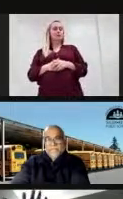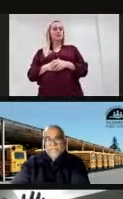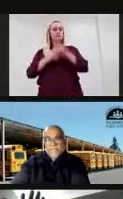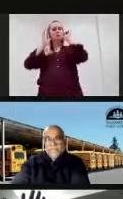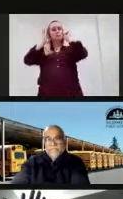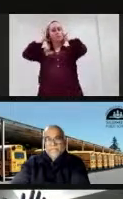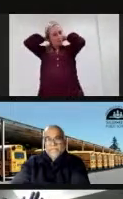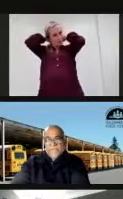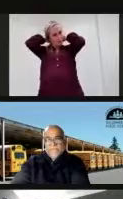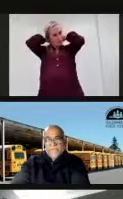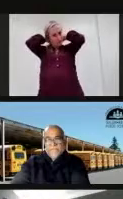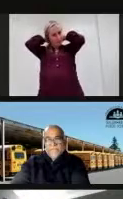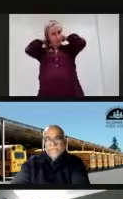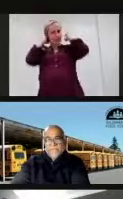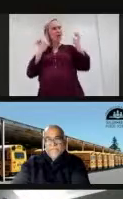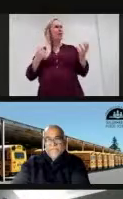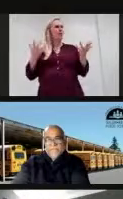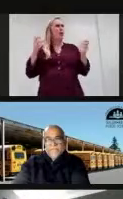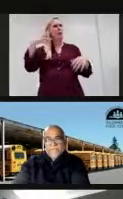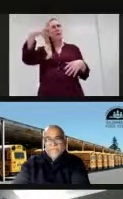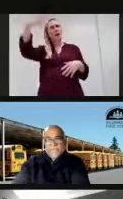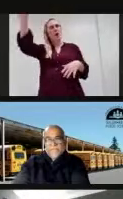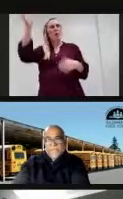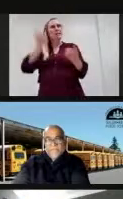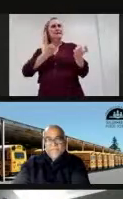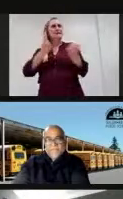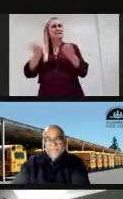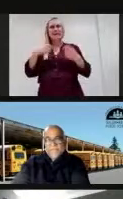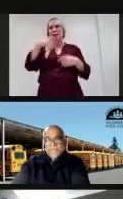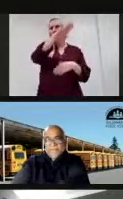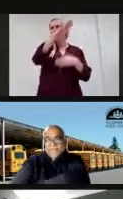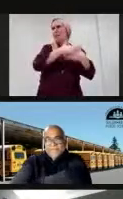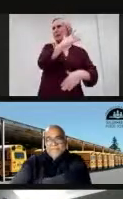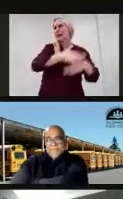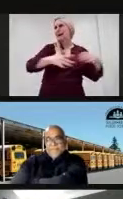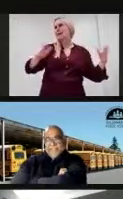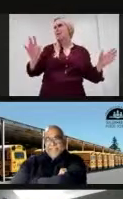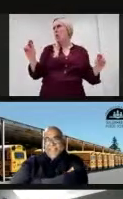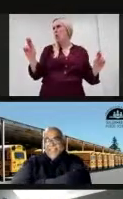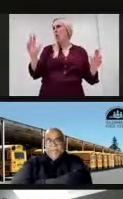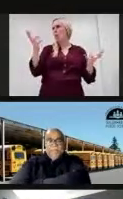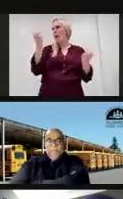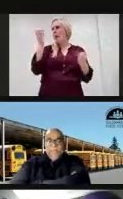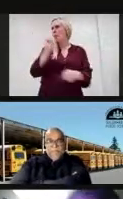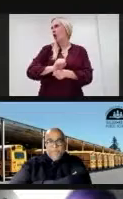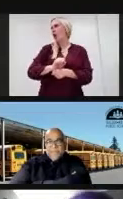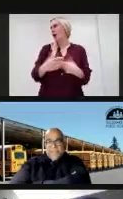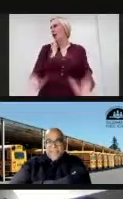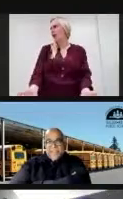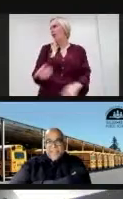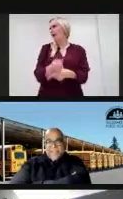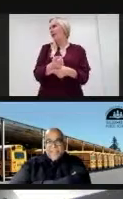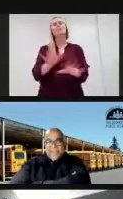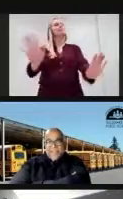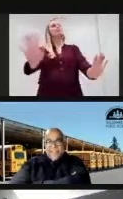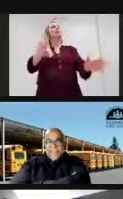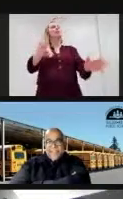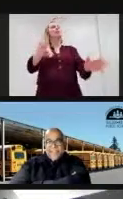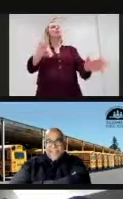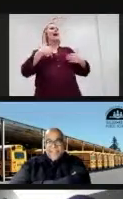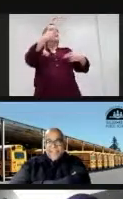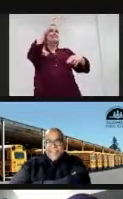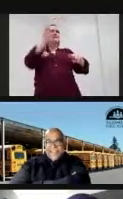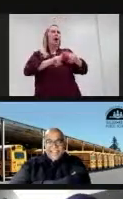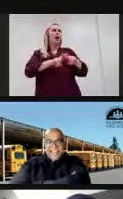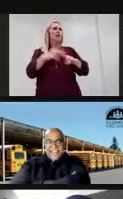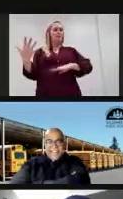We don't want them skiing and going to the beach. We want them working. No, I'm just kidding. Well, they can have 5 days to do